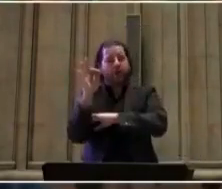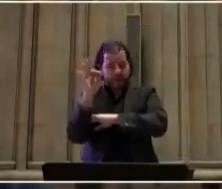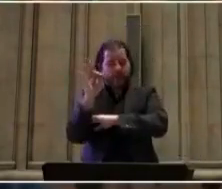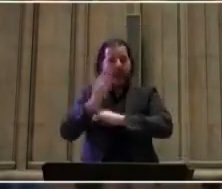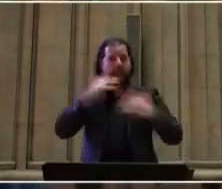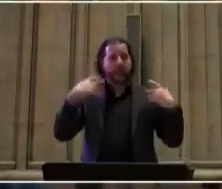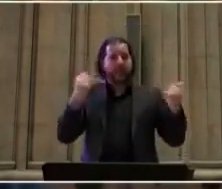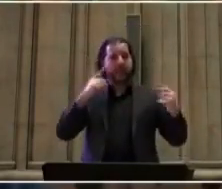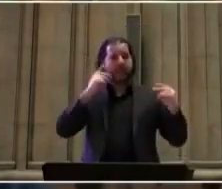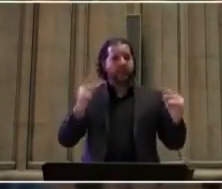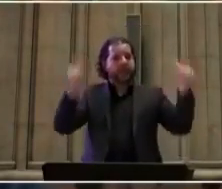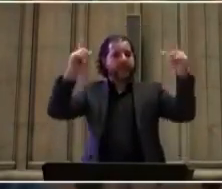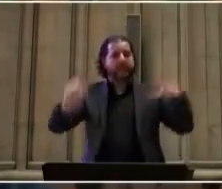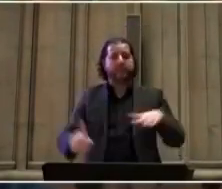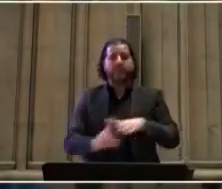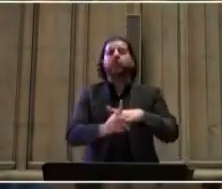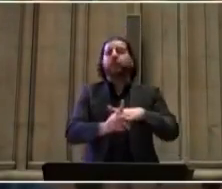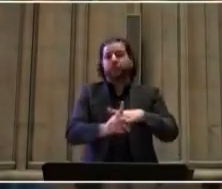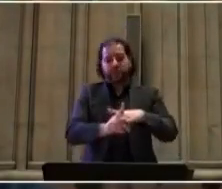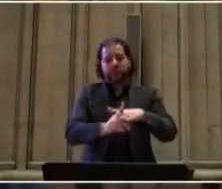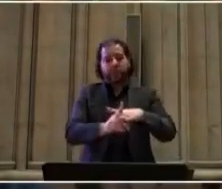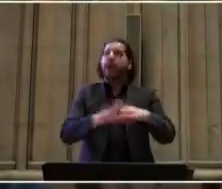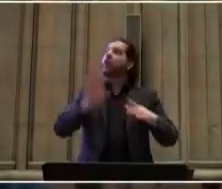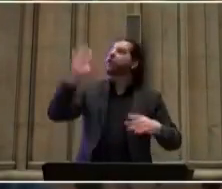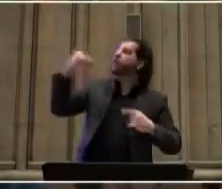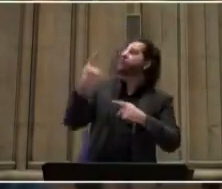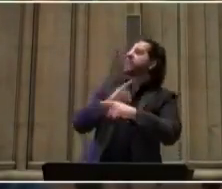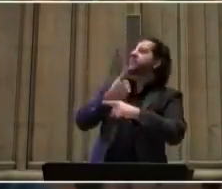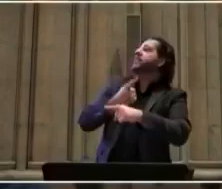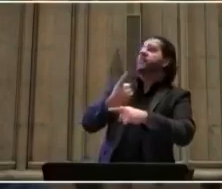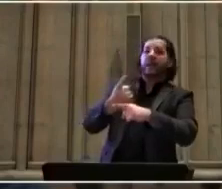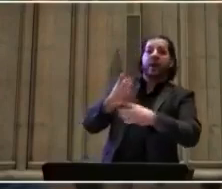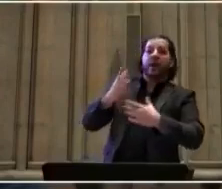appear. Then your righteousness will